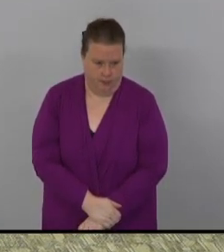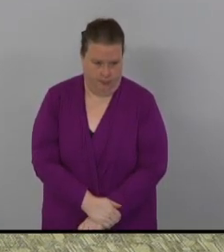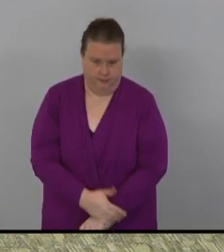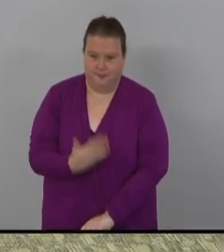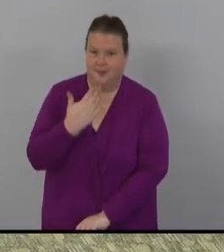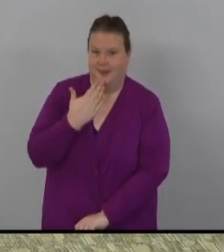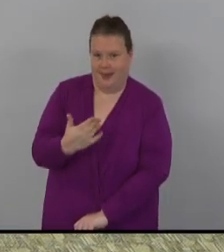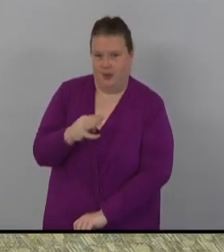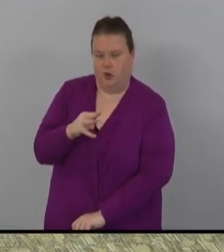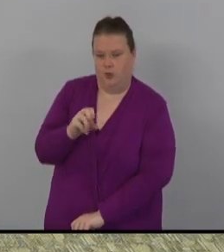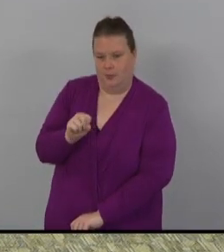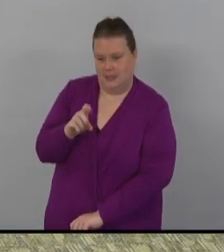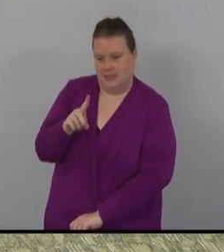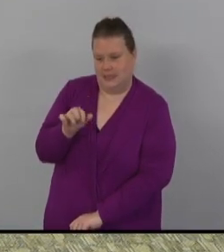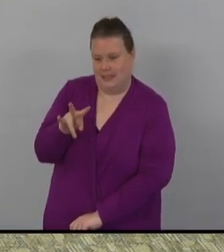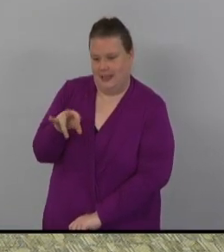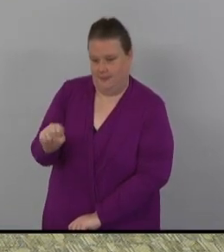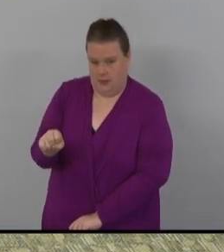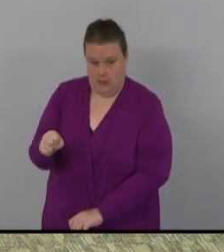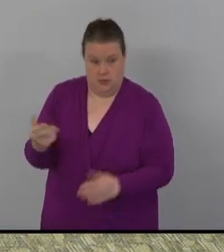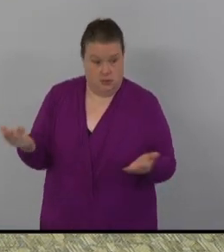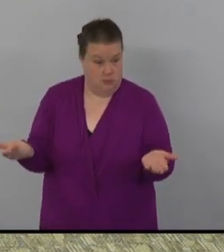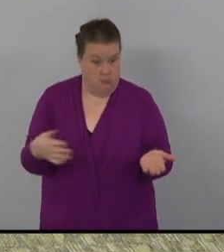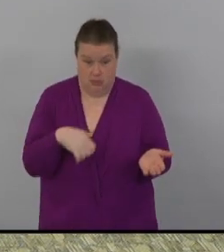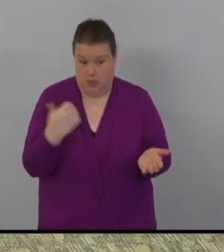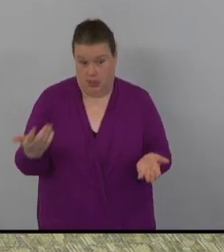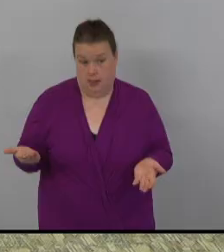Thank you, Ms. Davis. I will now entertain a motion.